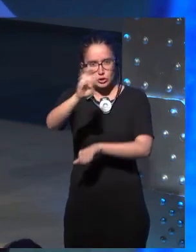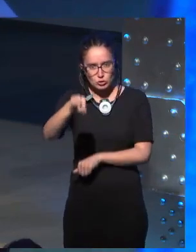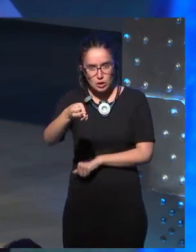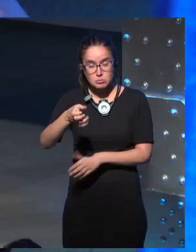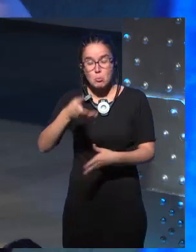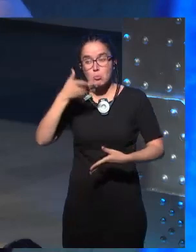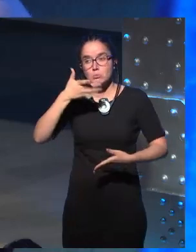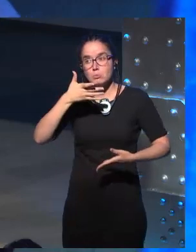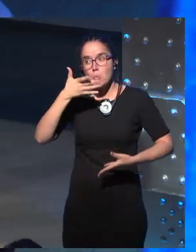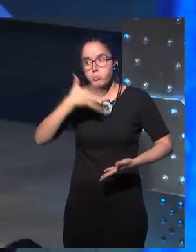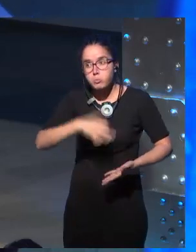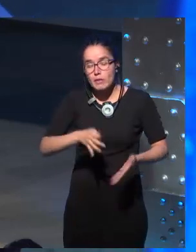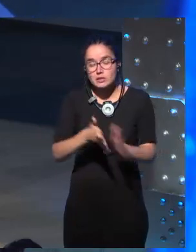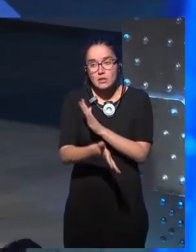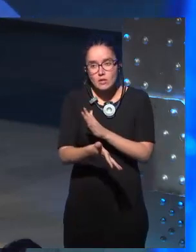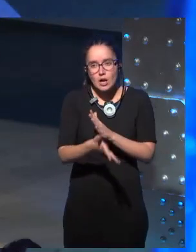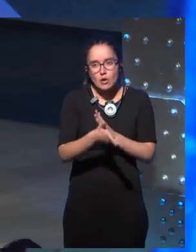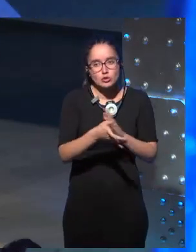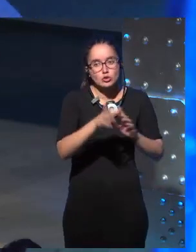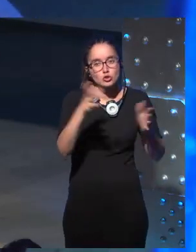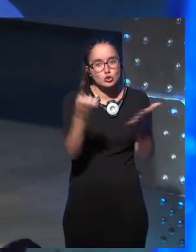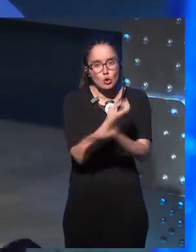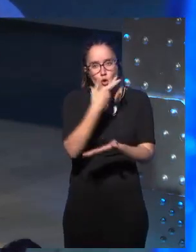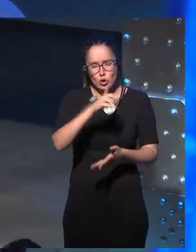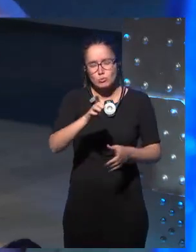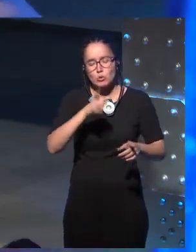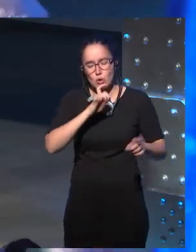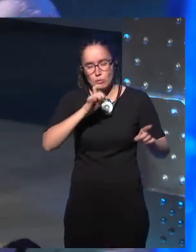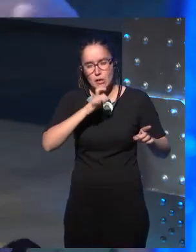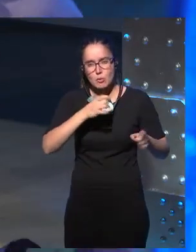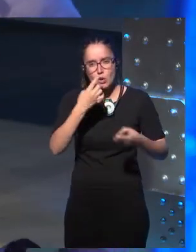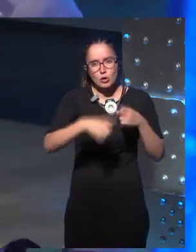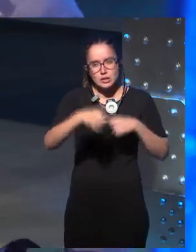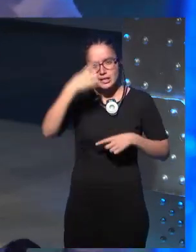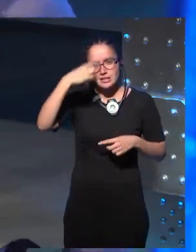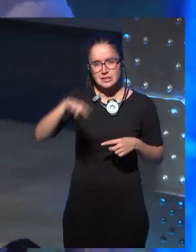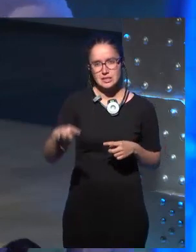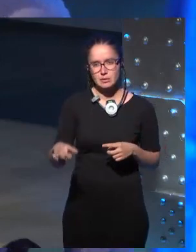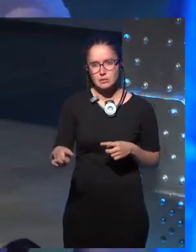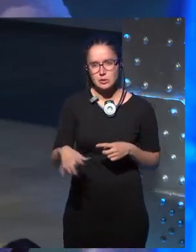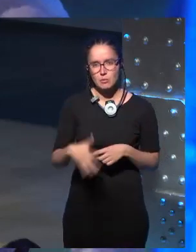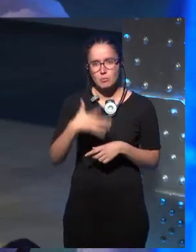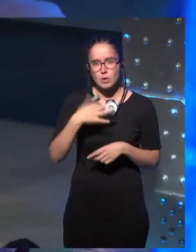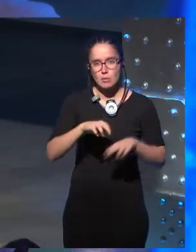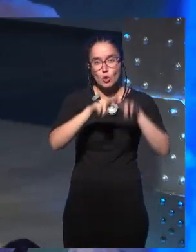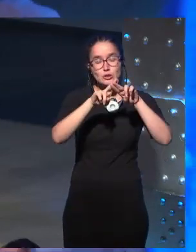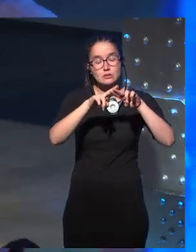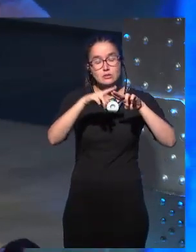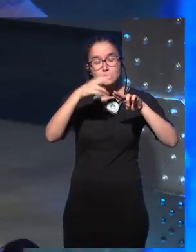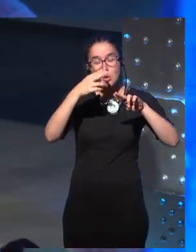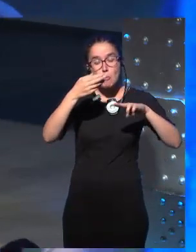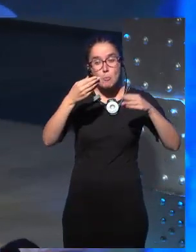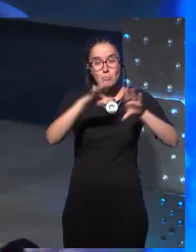very tricky. But there is one thing that we know. We can look at the life we know on Earth. And on